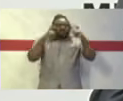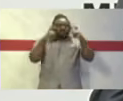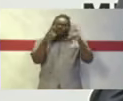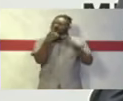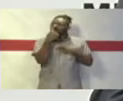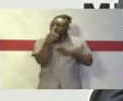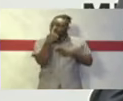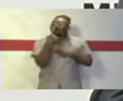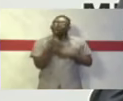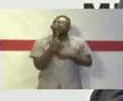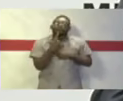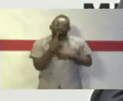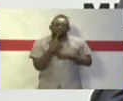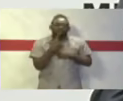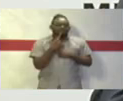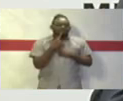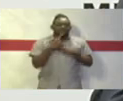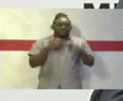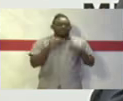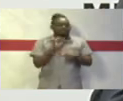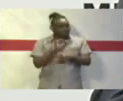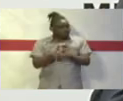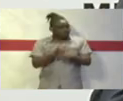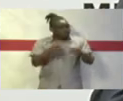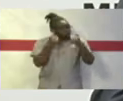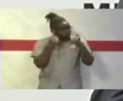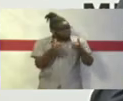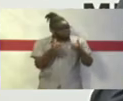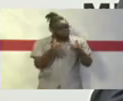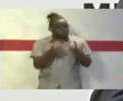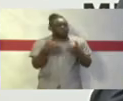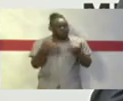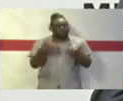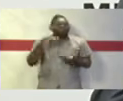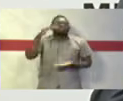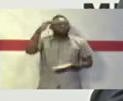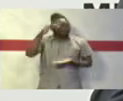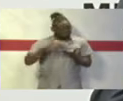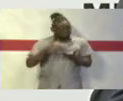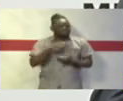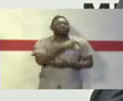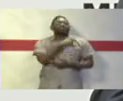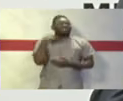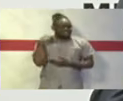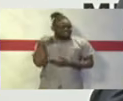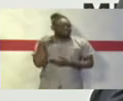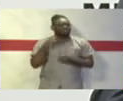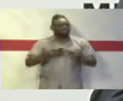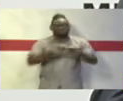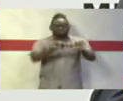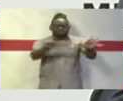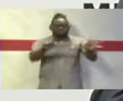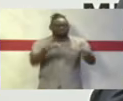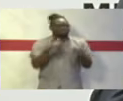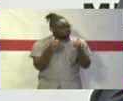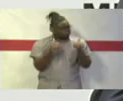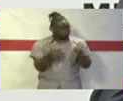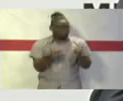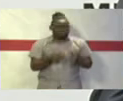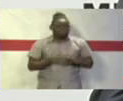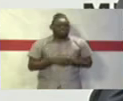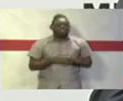very effective public health tool for decreasing the risk of transmission of this respiratory disease as we build our vaccination rates in the